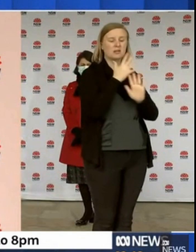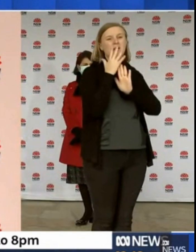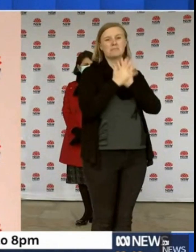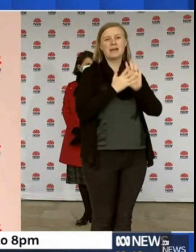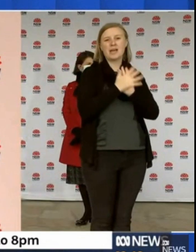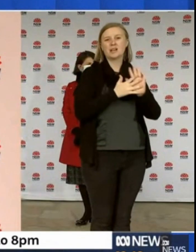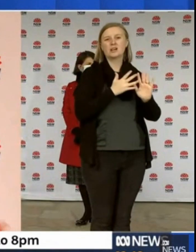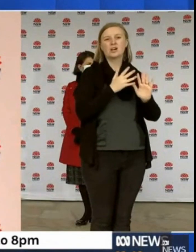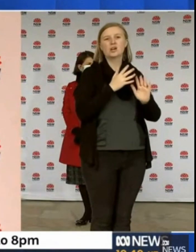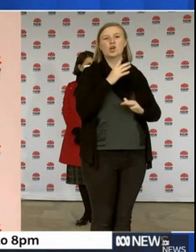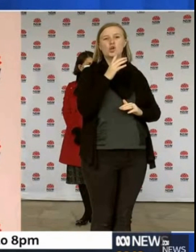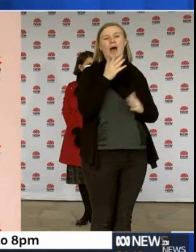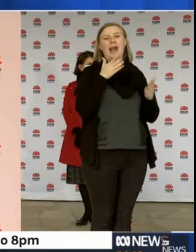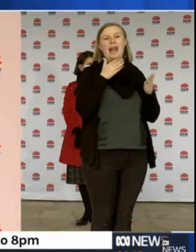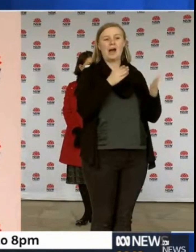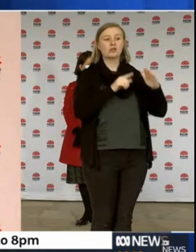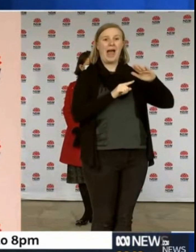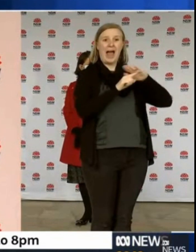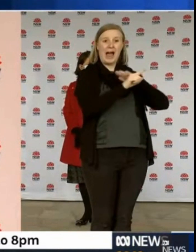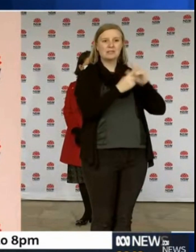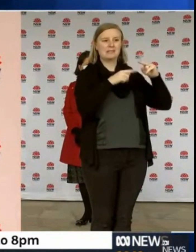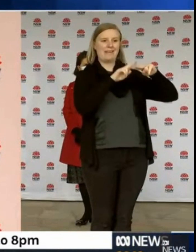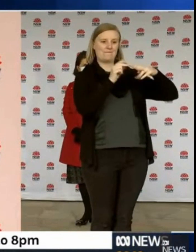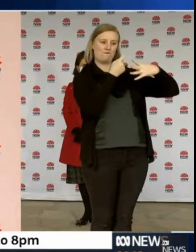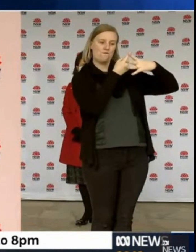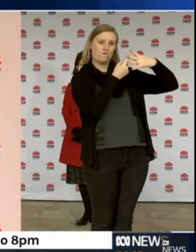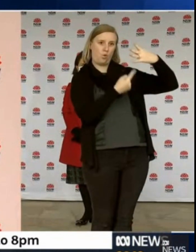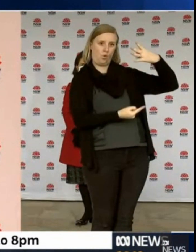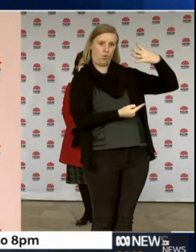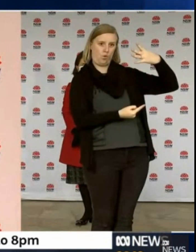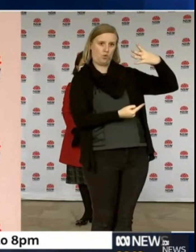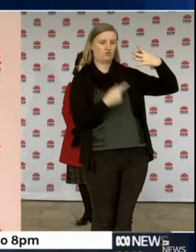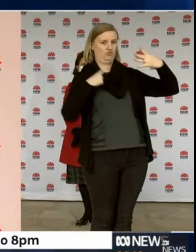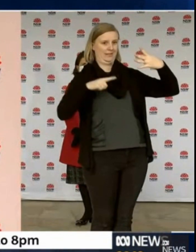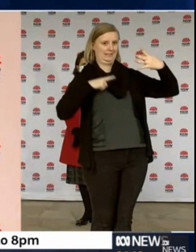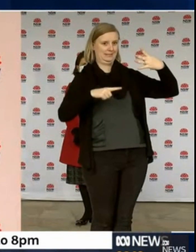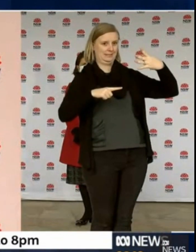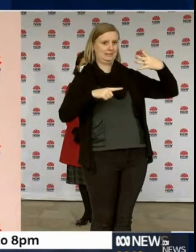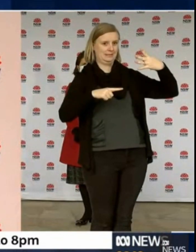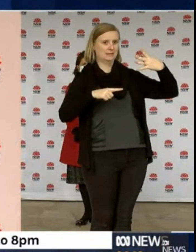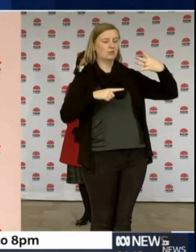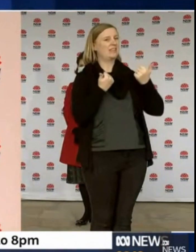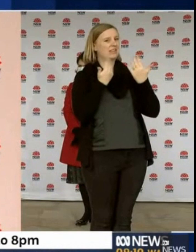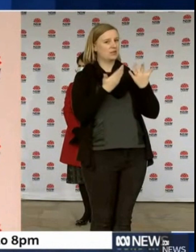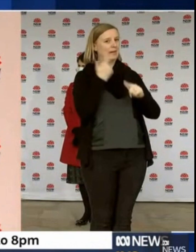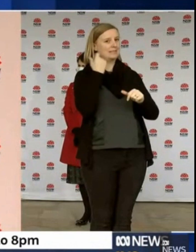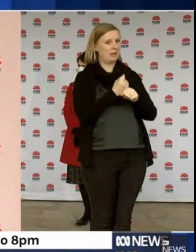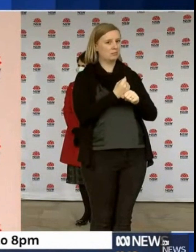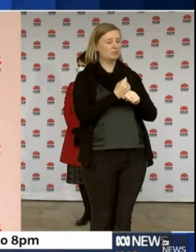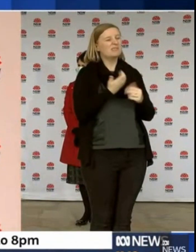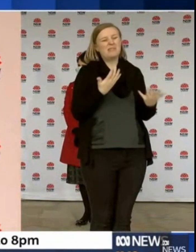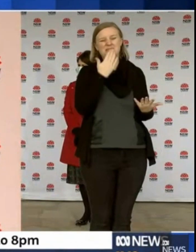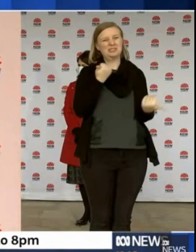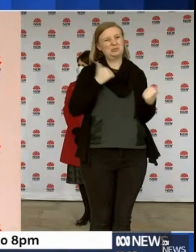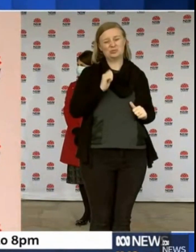essential reasons or with a reasonable excuse. And as we've indicated, the order specifies examples of those, but